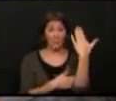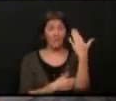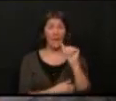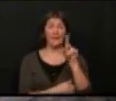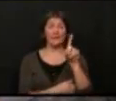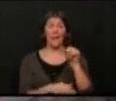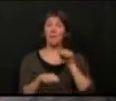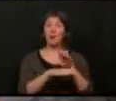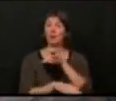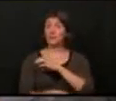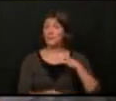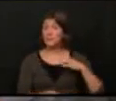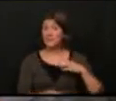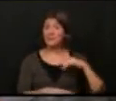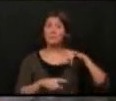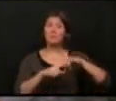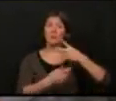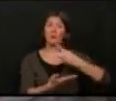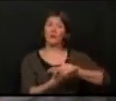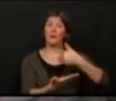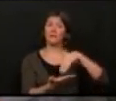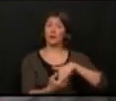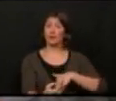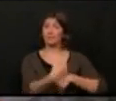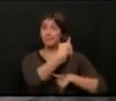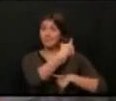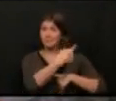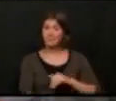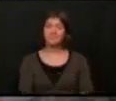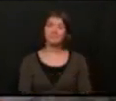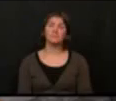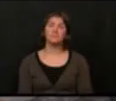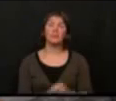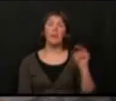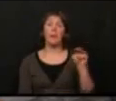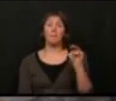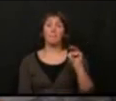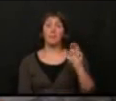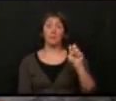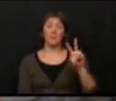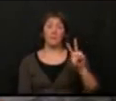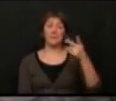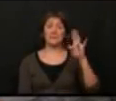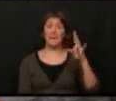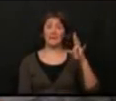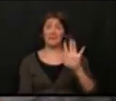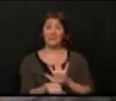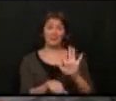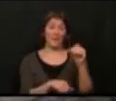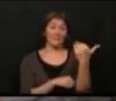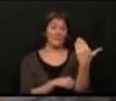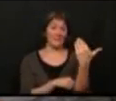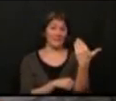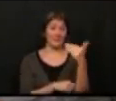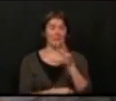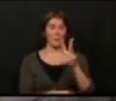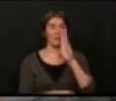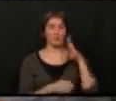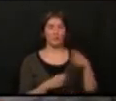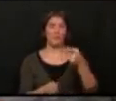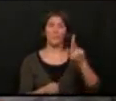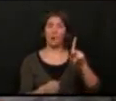ADA Advisory Committee, Marlboro College Graduate Center. Monday, November 17th, 5:15 p.m., West River